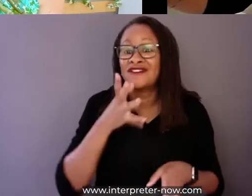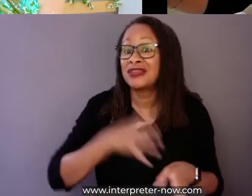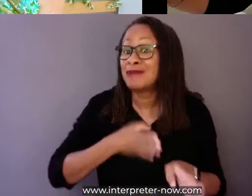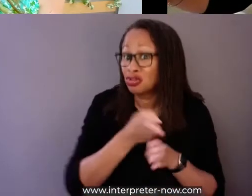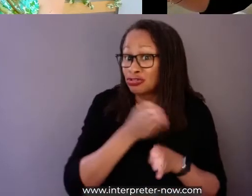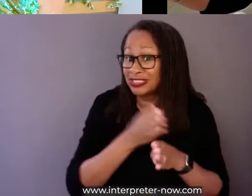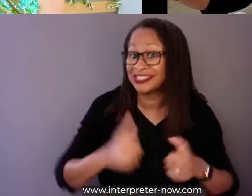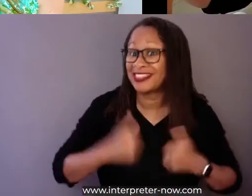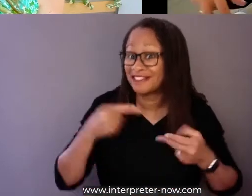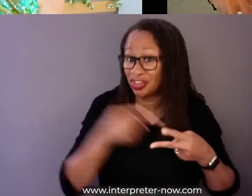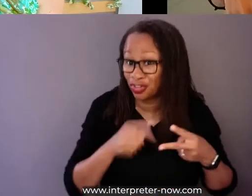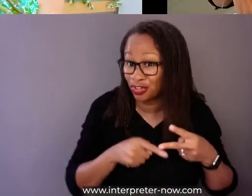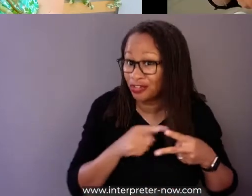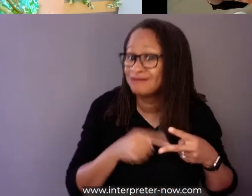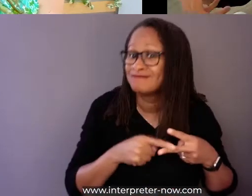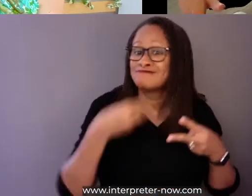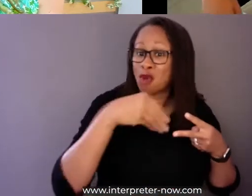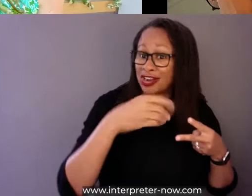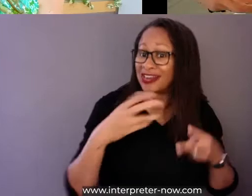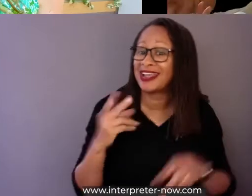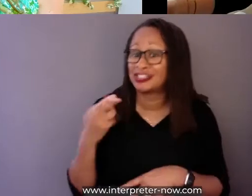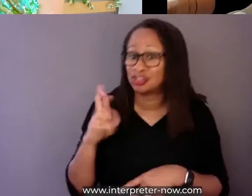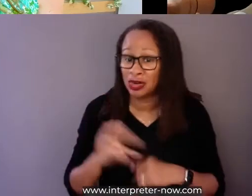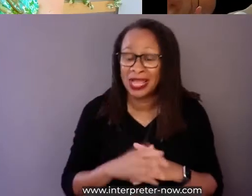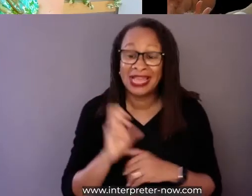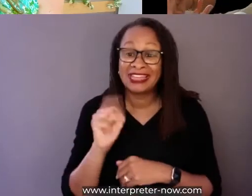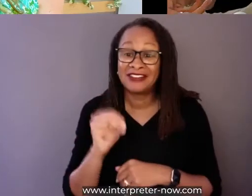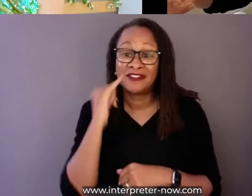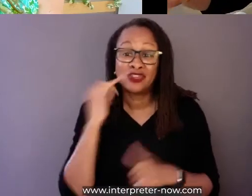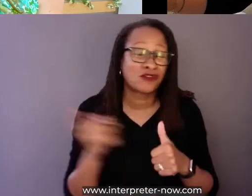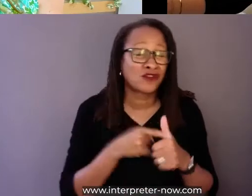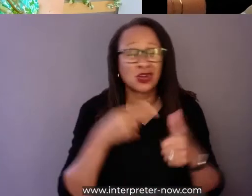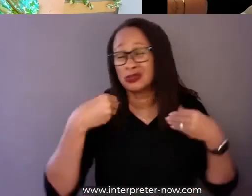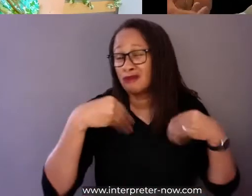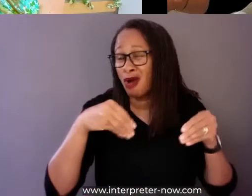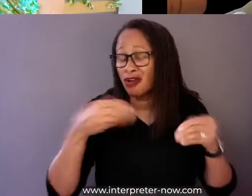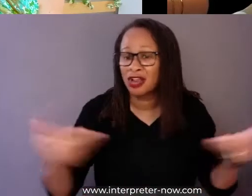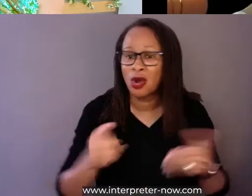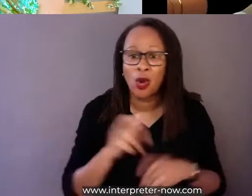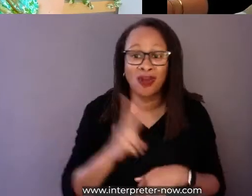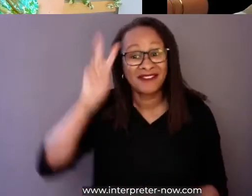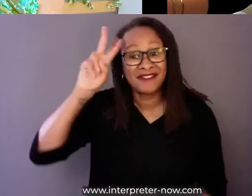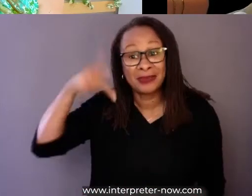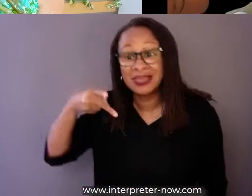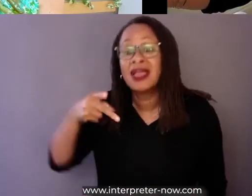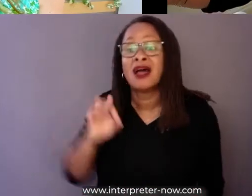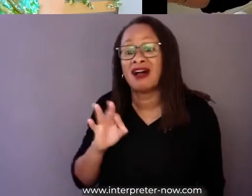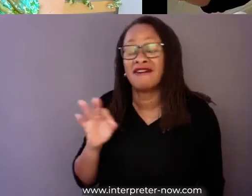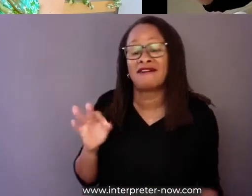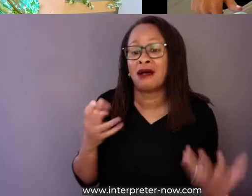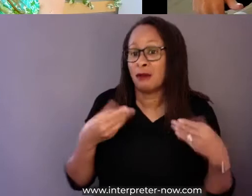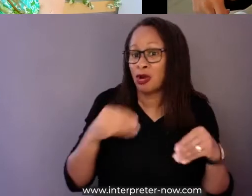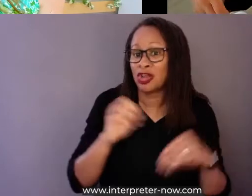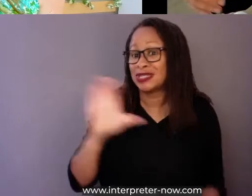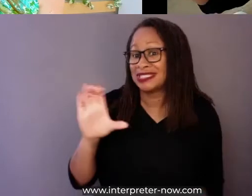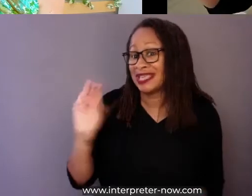were living. And so even if you were the first, you know, marketing hire, and even if you were the VP of marketing or the CMO, you